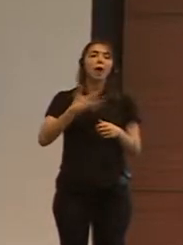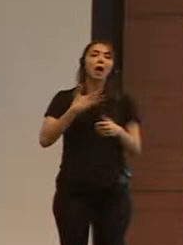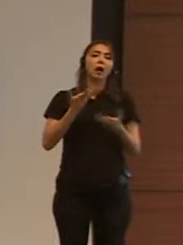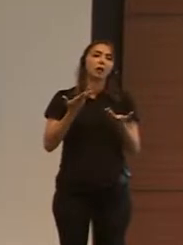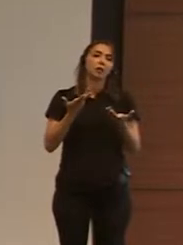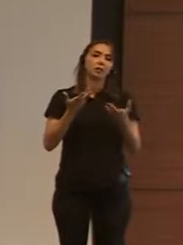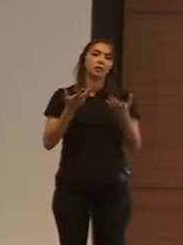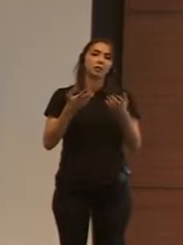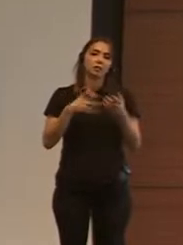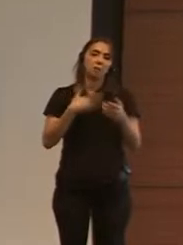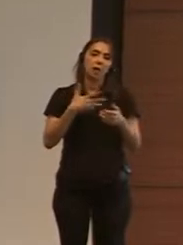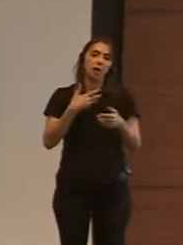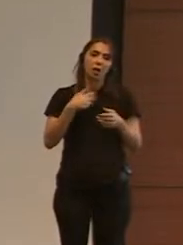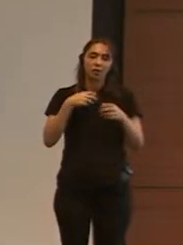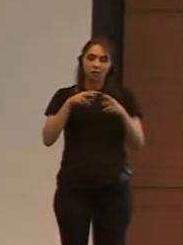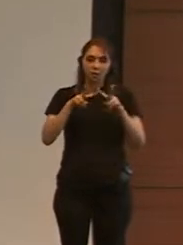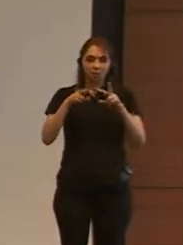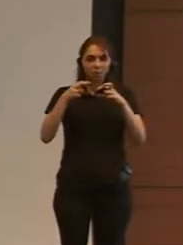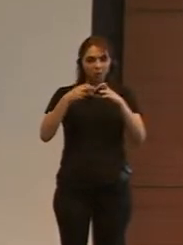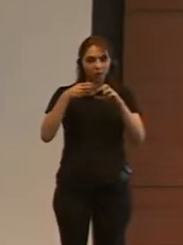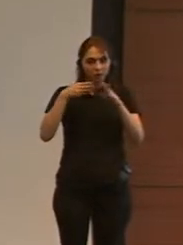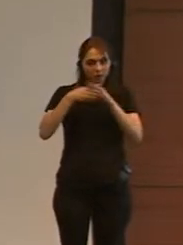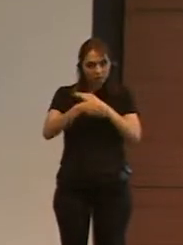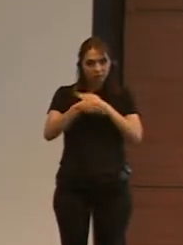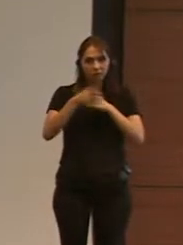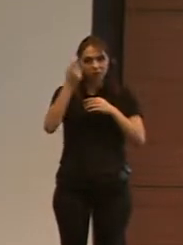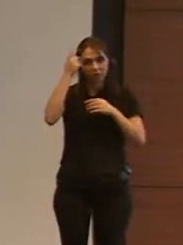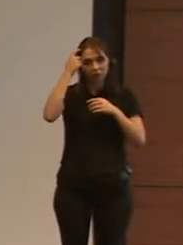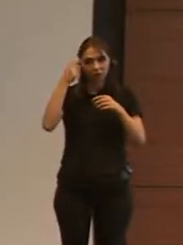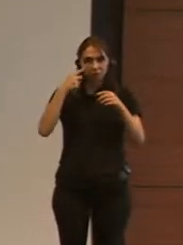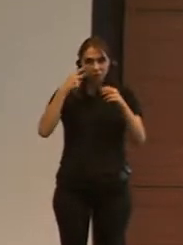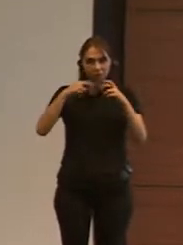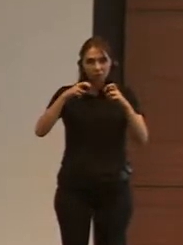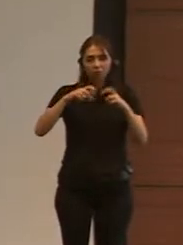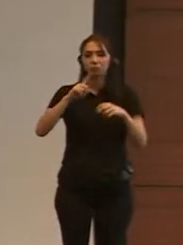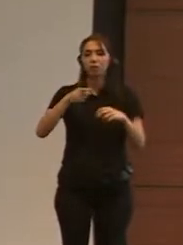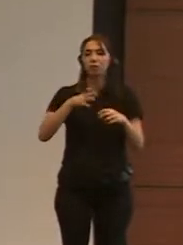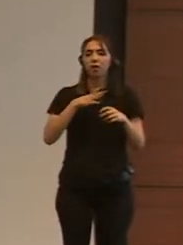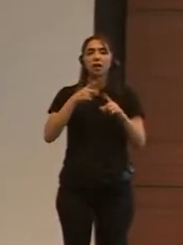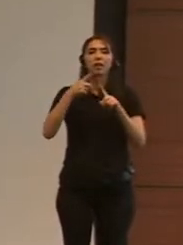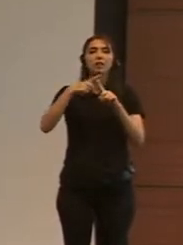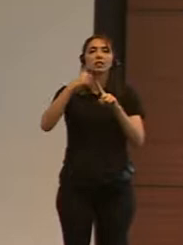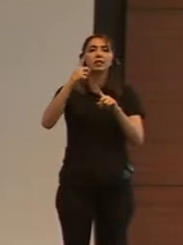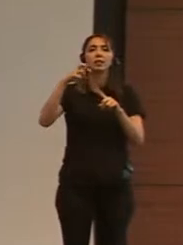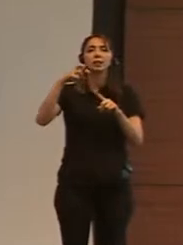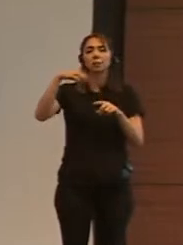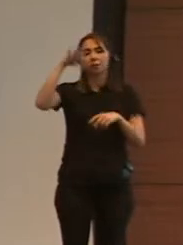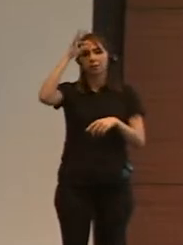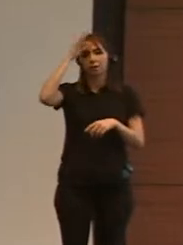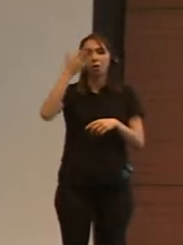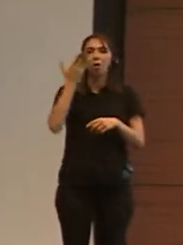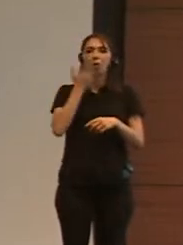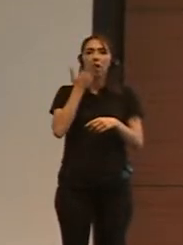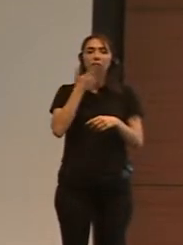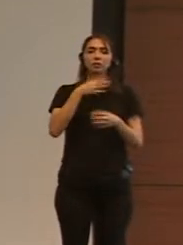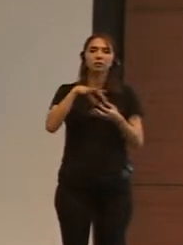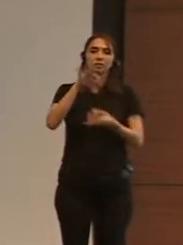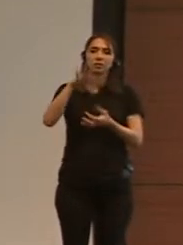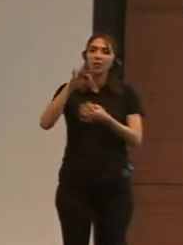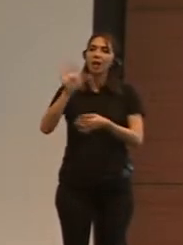mri we can now see the we can do imaging for curiosity